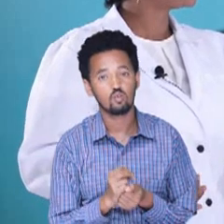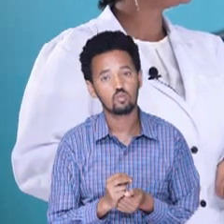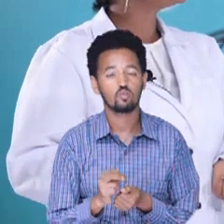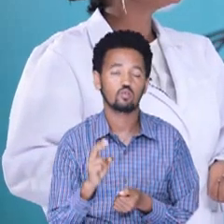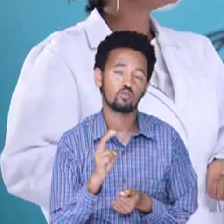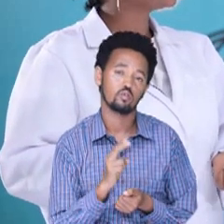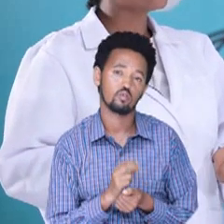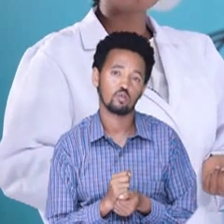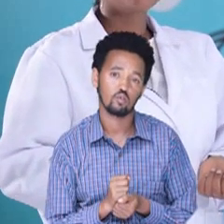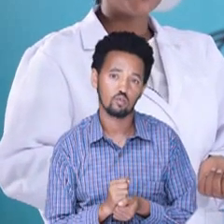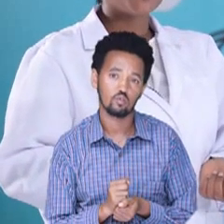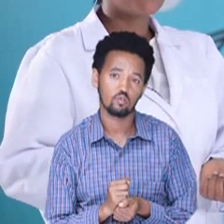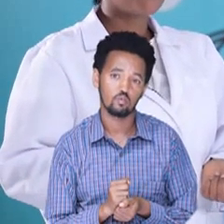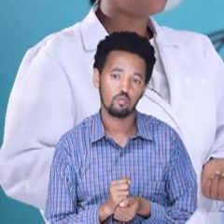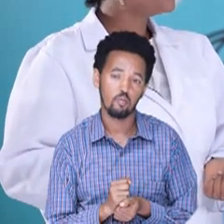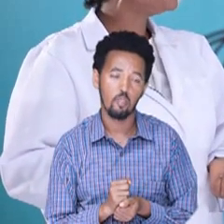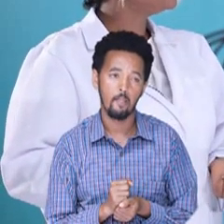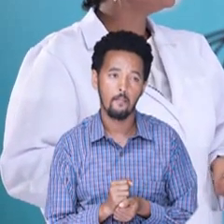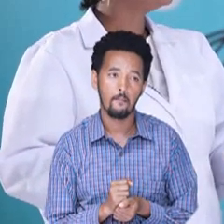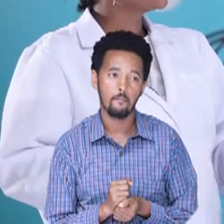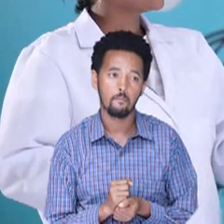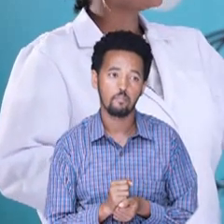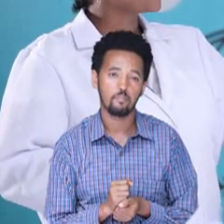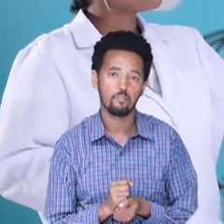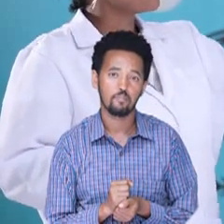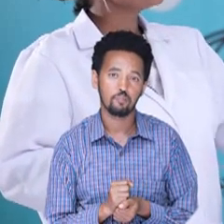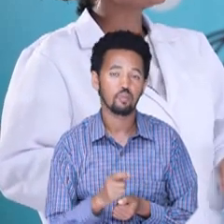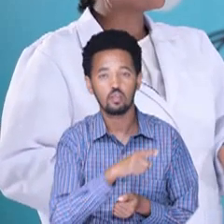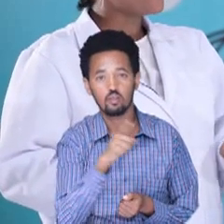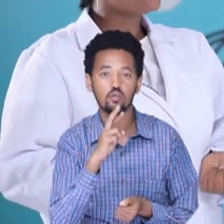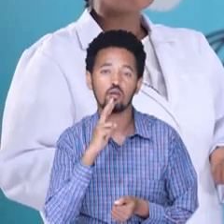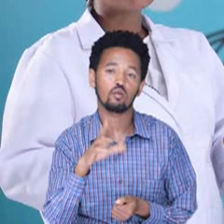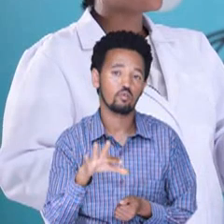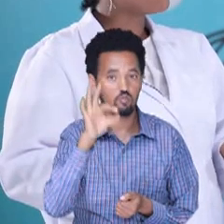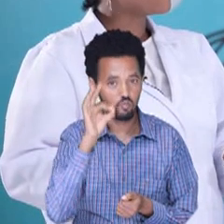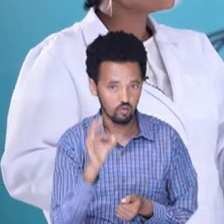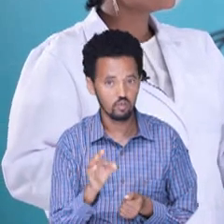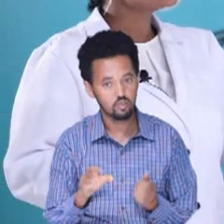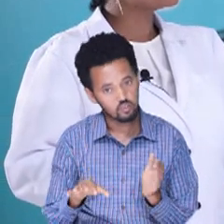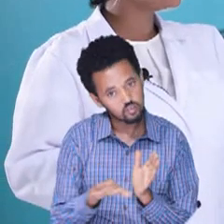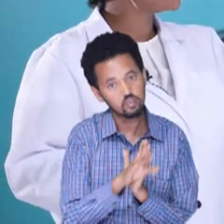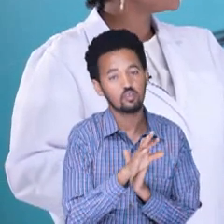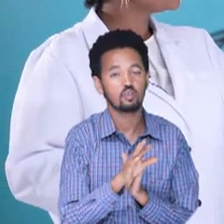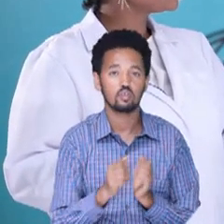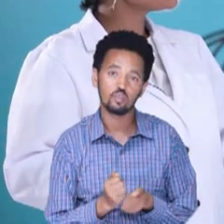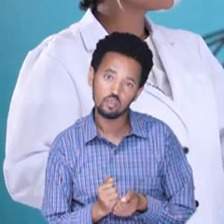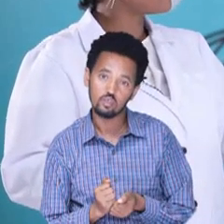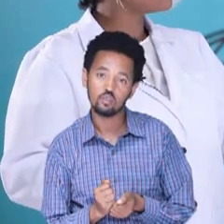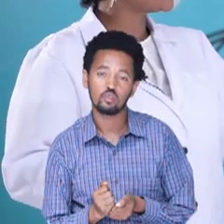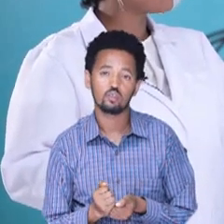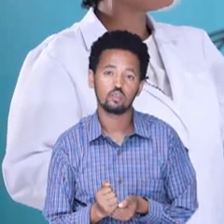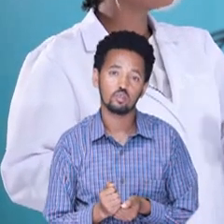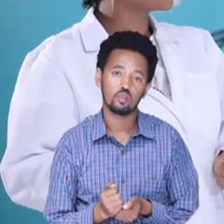valleys, and tidal marshes. They are found in the Nile, Zambezi river